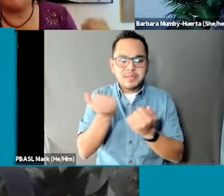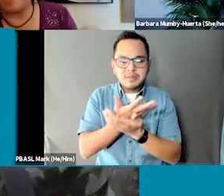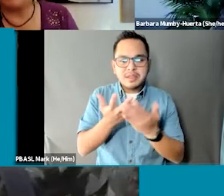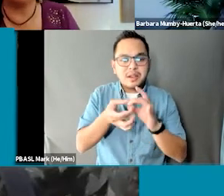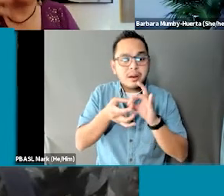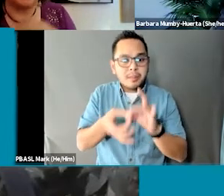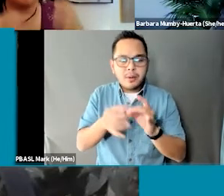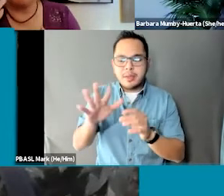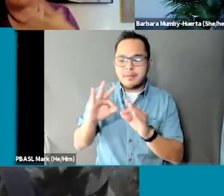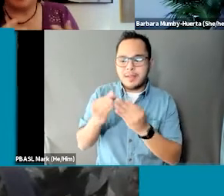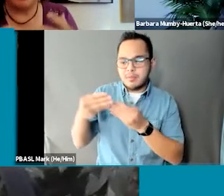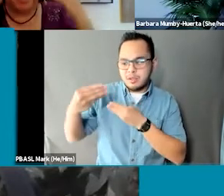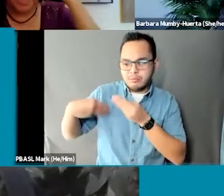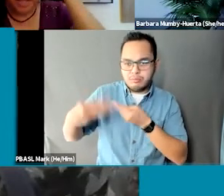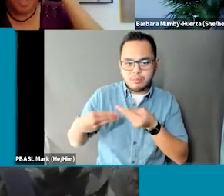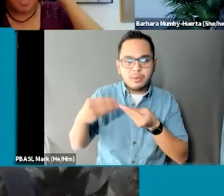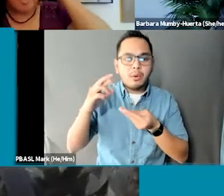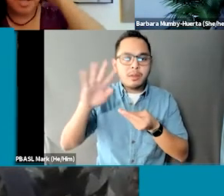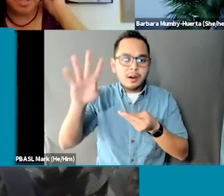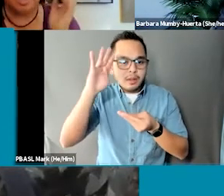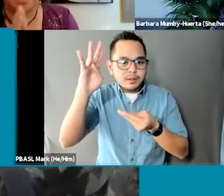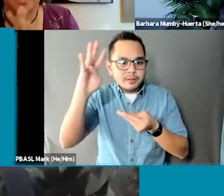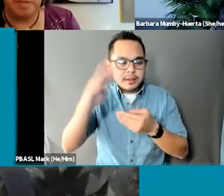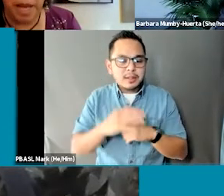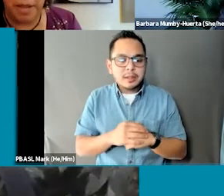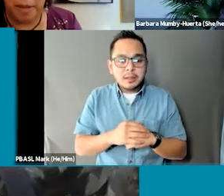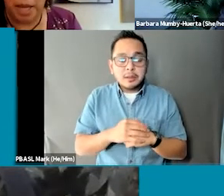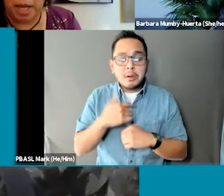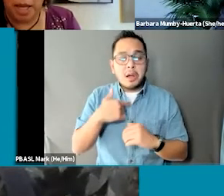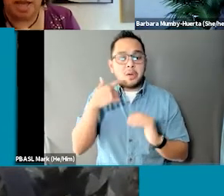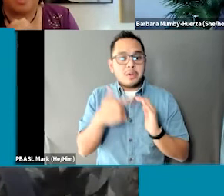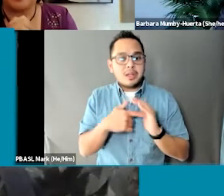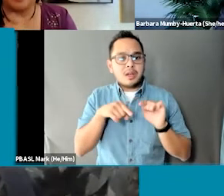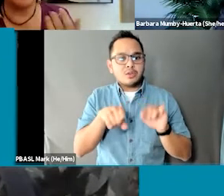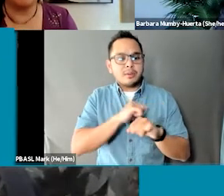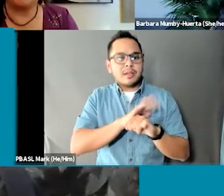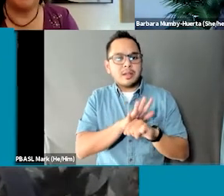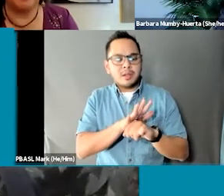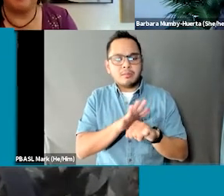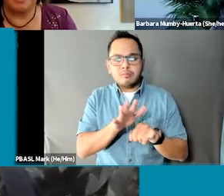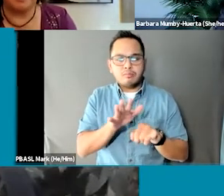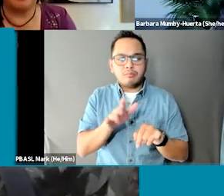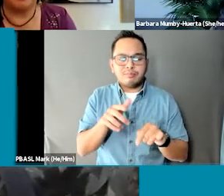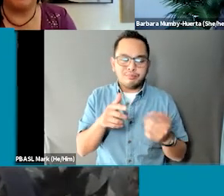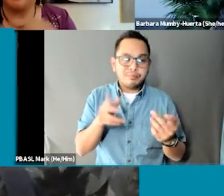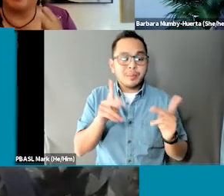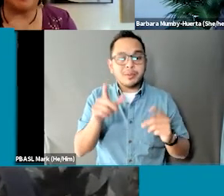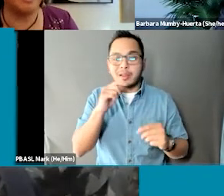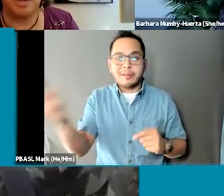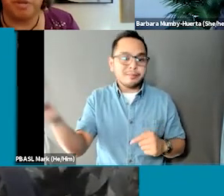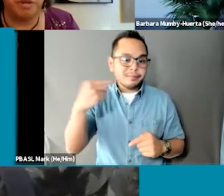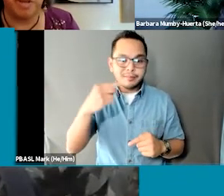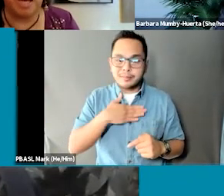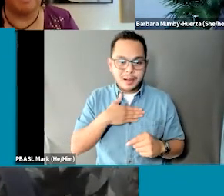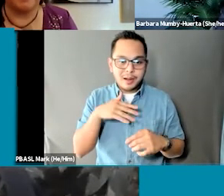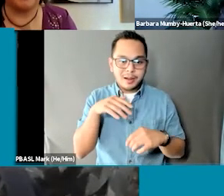their family patterns, about all the philosophies. I realized that during the pandemic, I can't get people to come to my studio. I largely